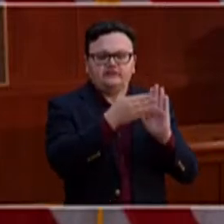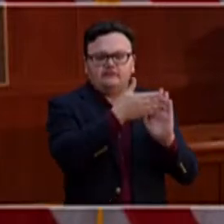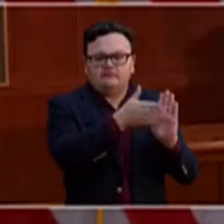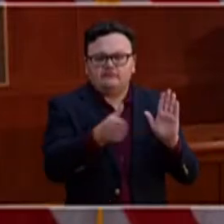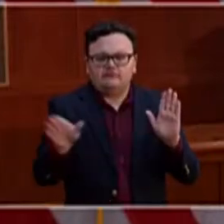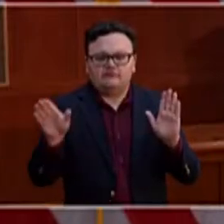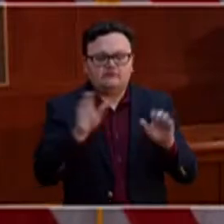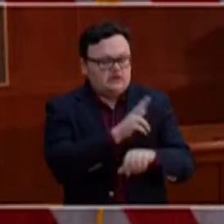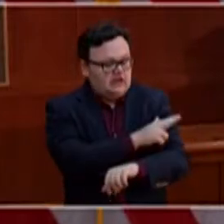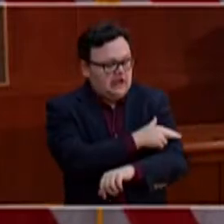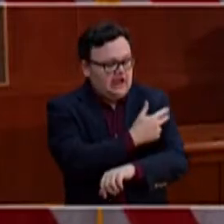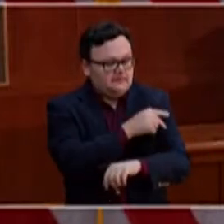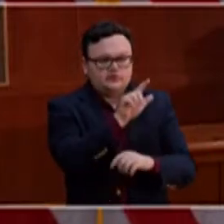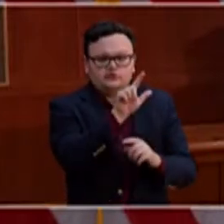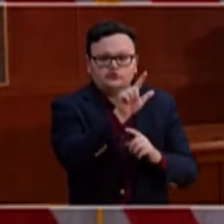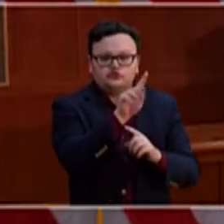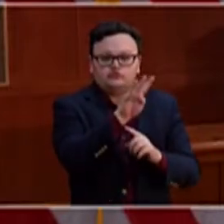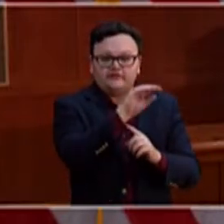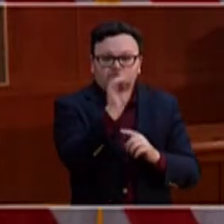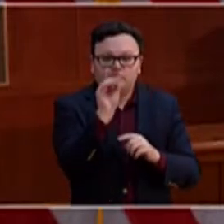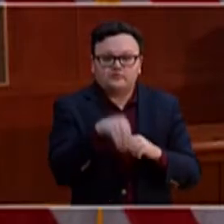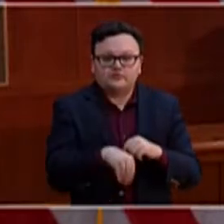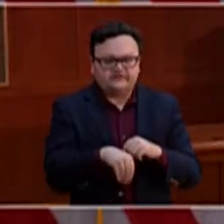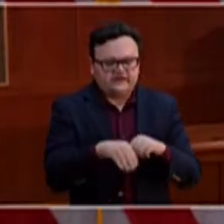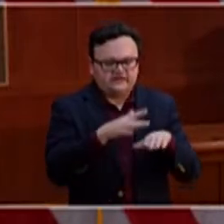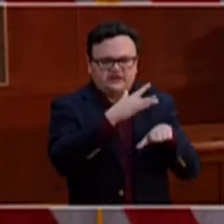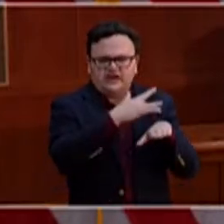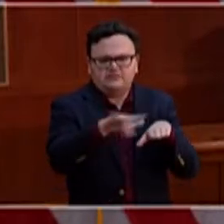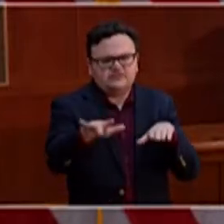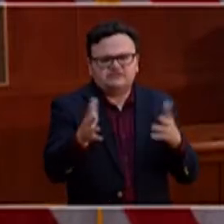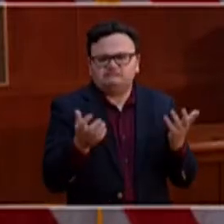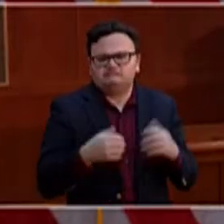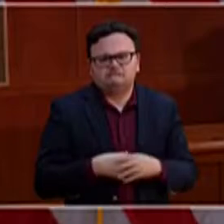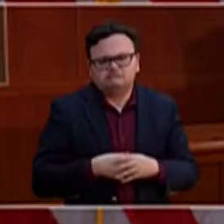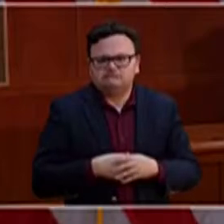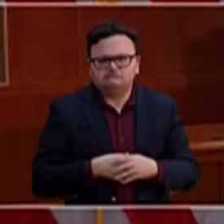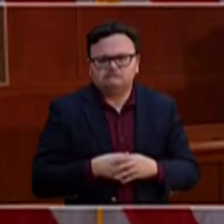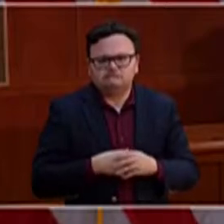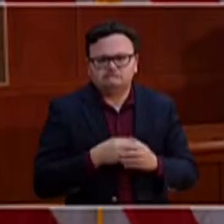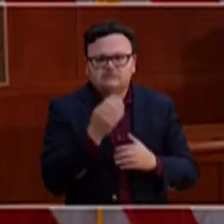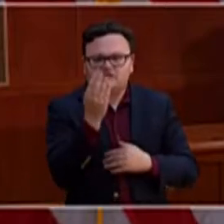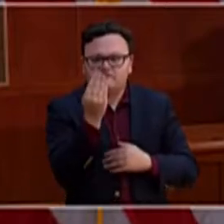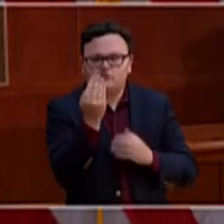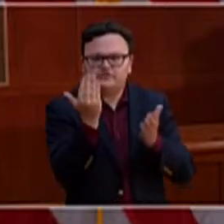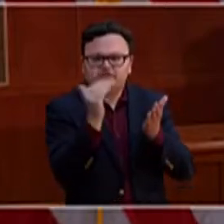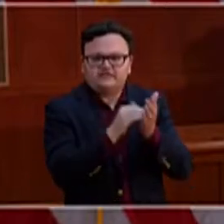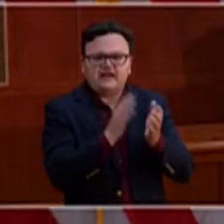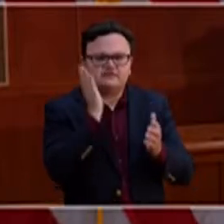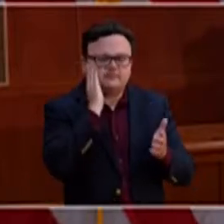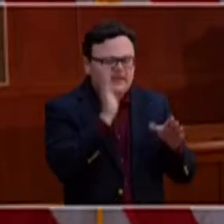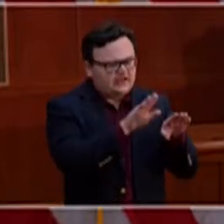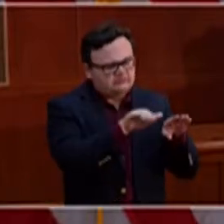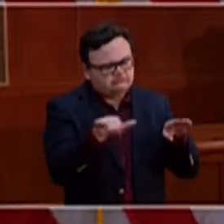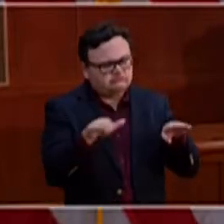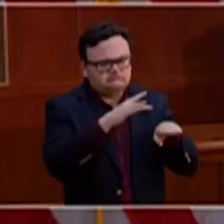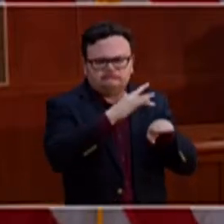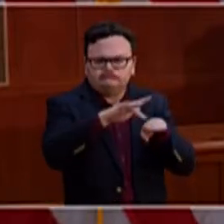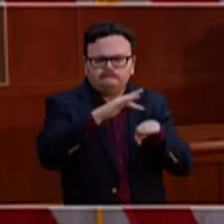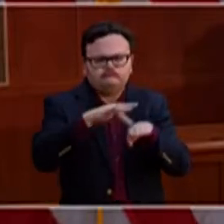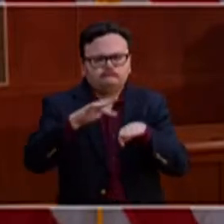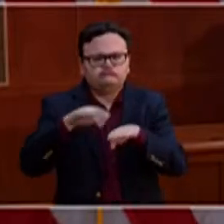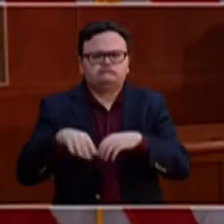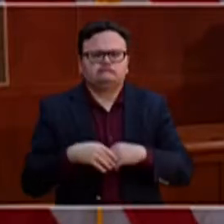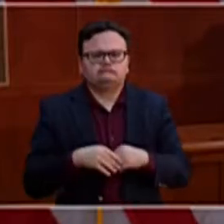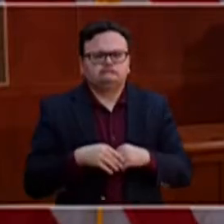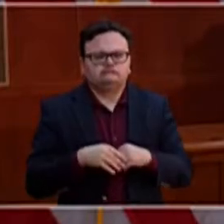the hospital beds in the state of Florida are empty. That's over 14,000 hospital beds, and about 20% of the